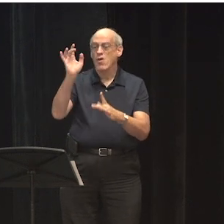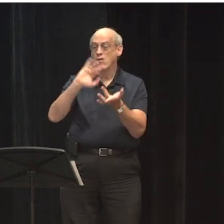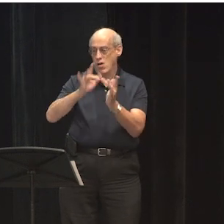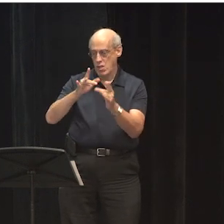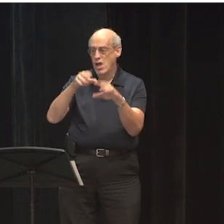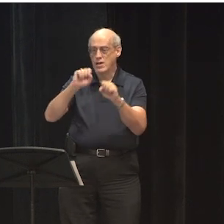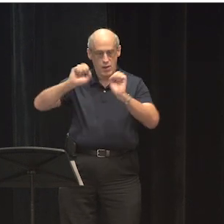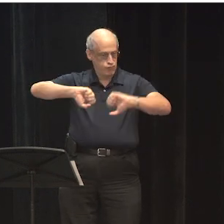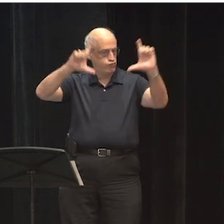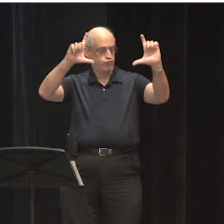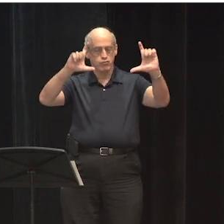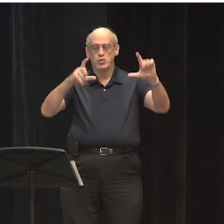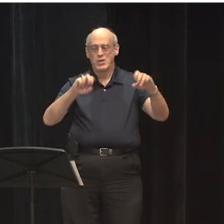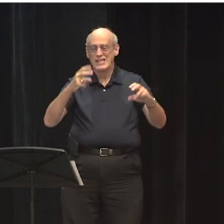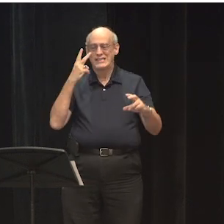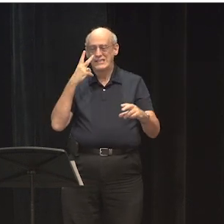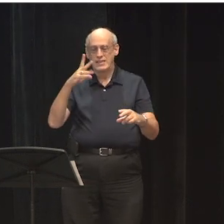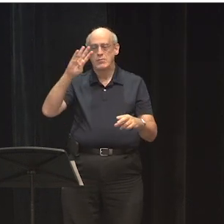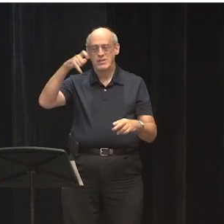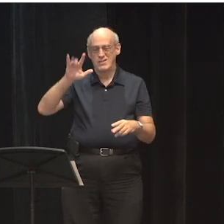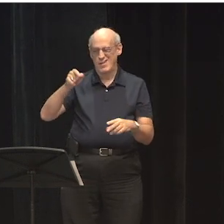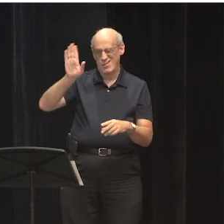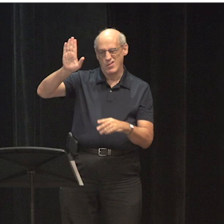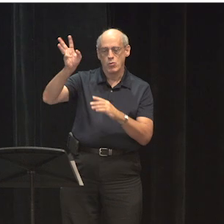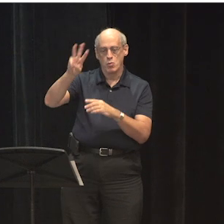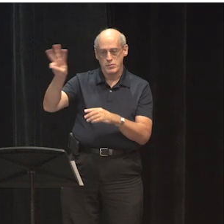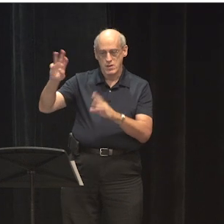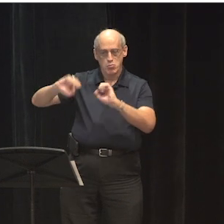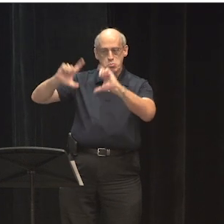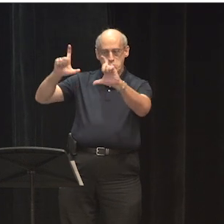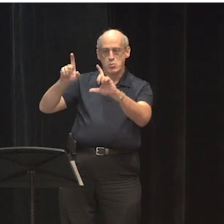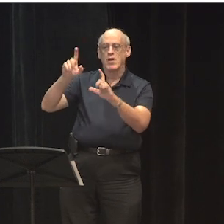online. If you take a look at BPCA's website at